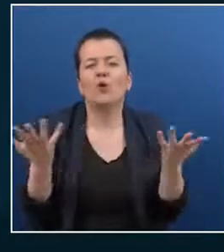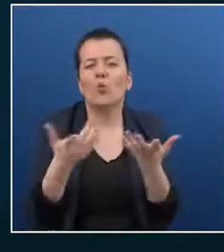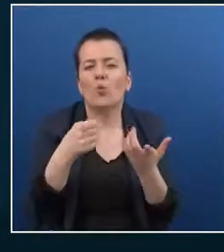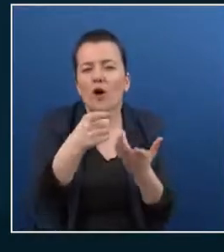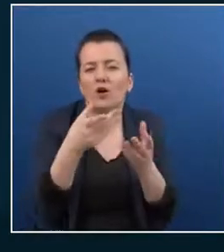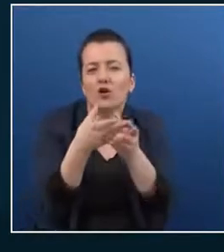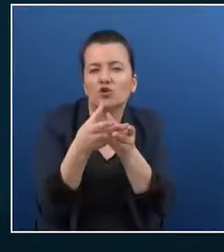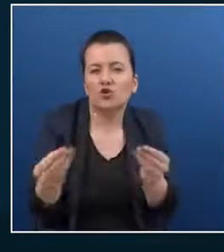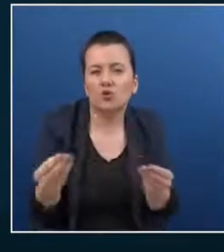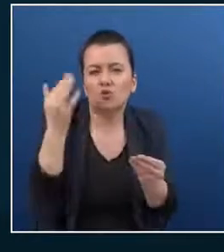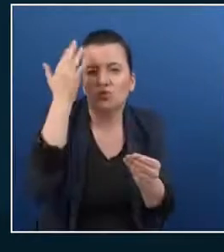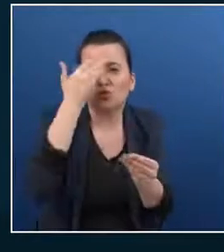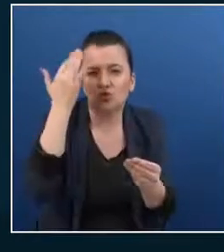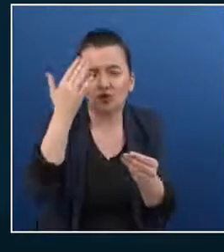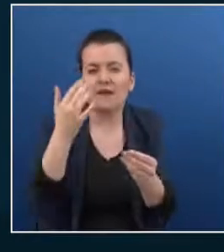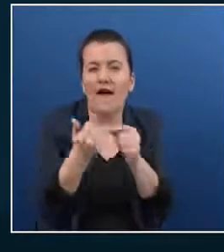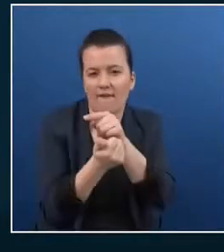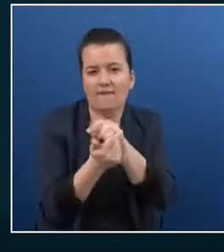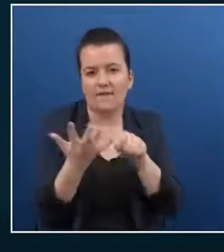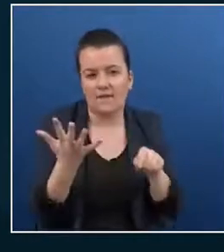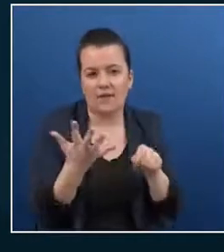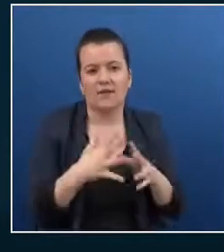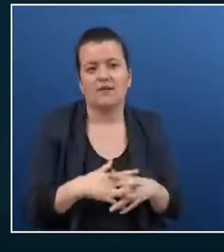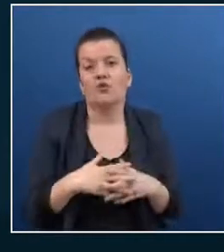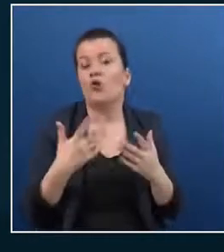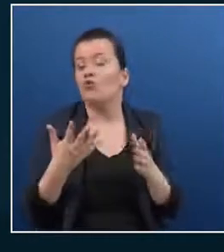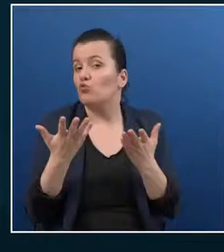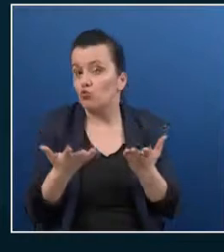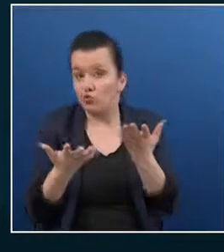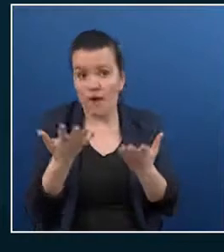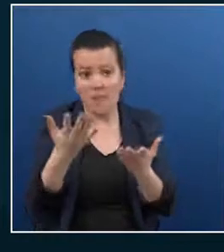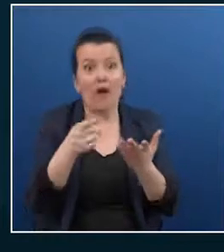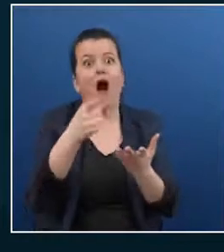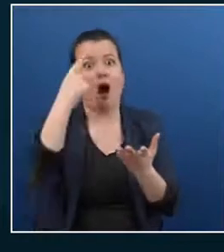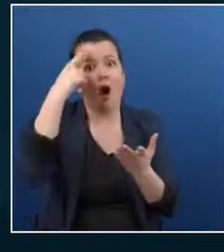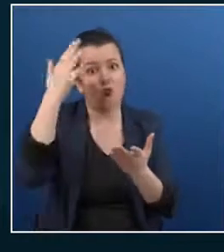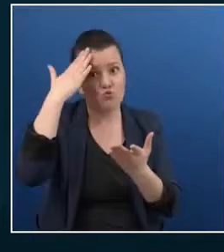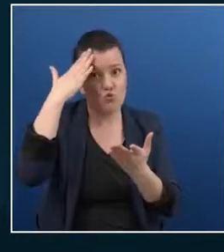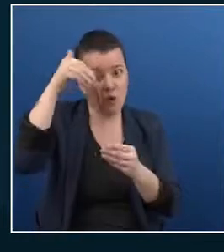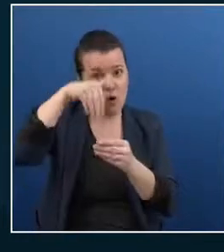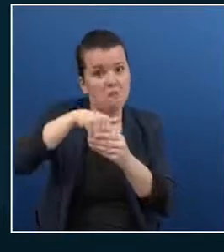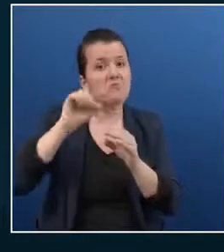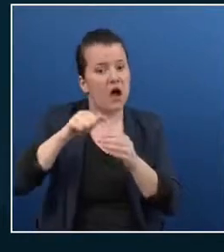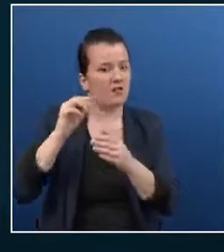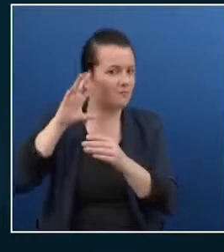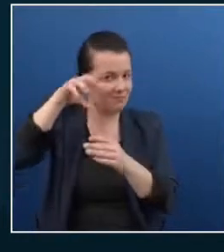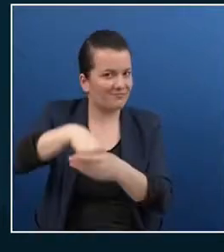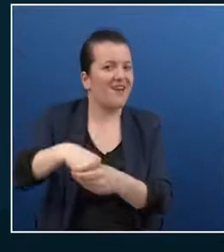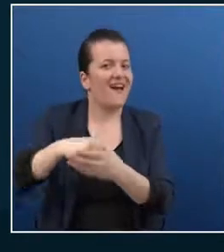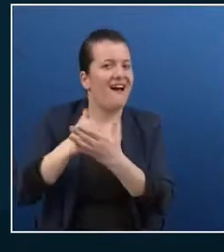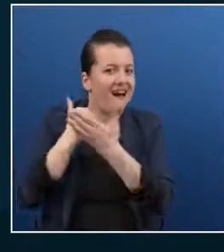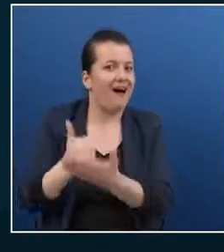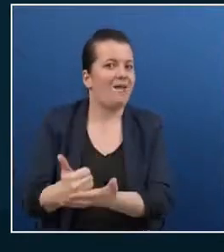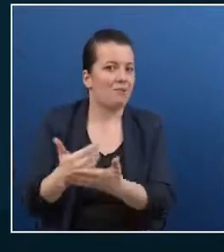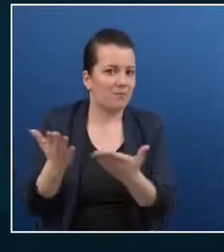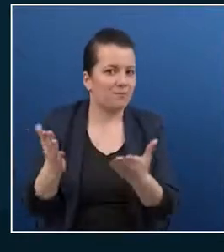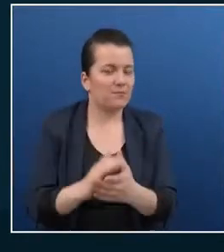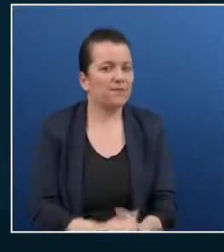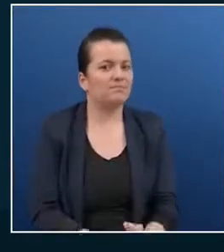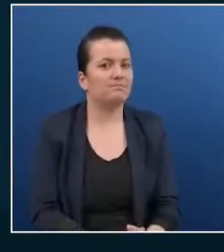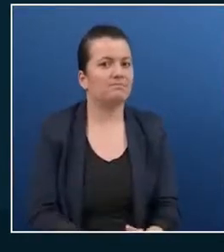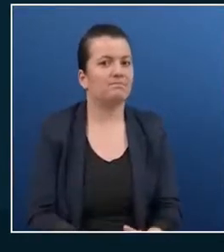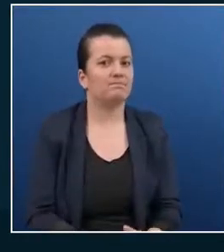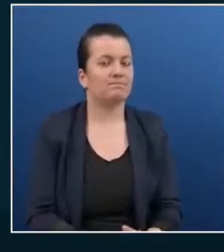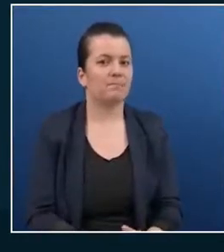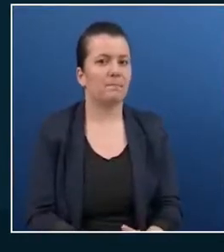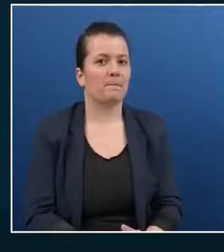that's what's interesting of coming in and helping, because that is an issue. One other thing to mention is